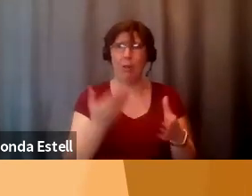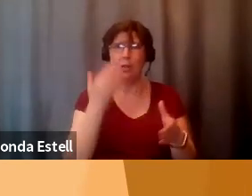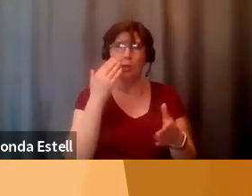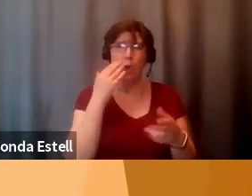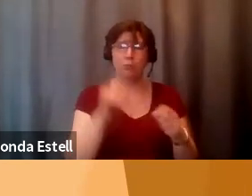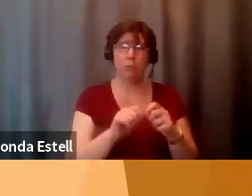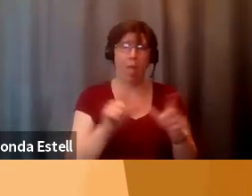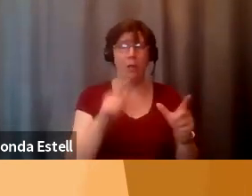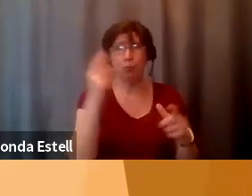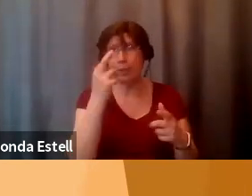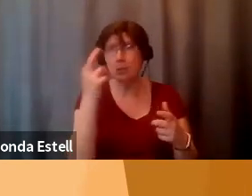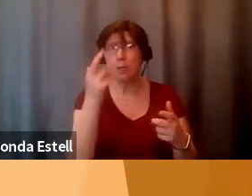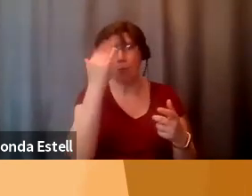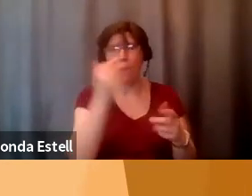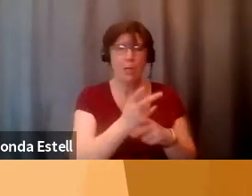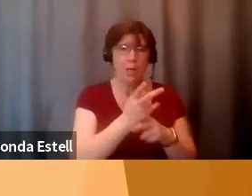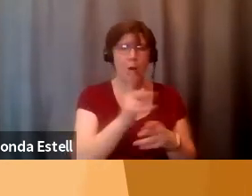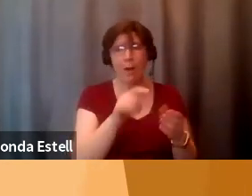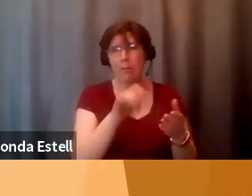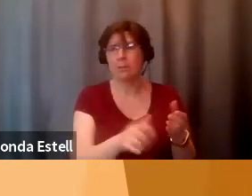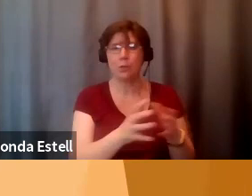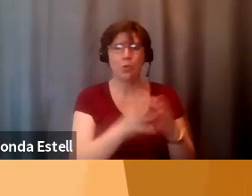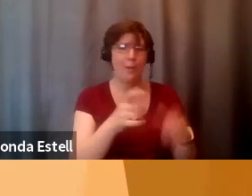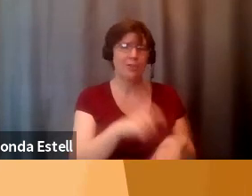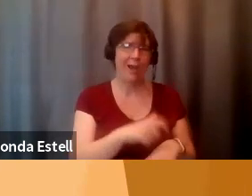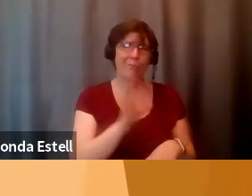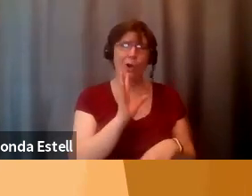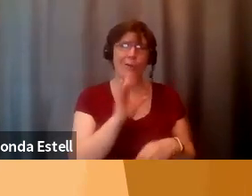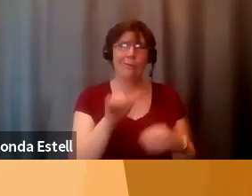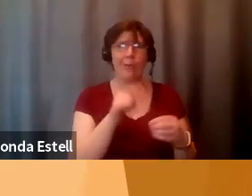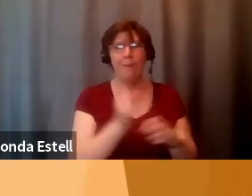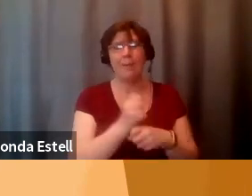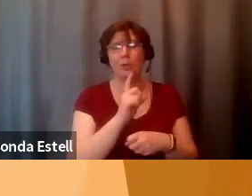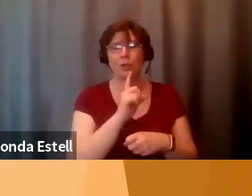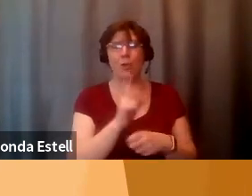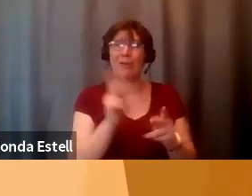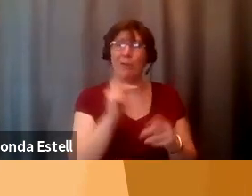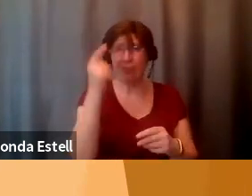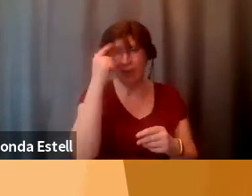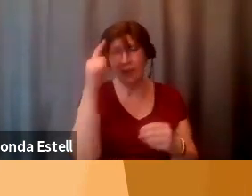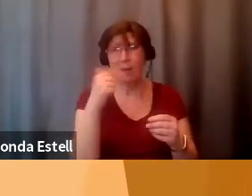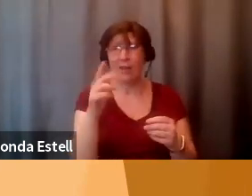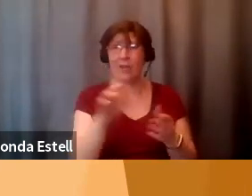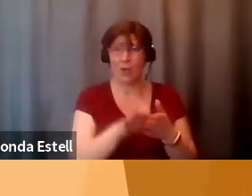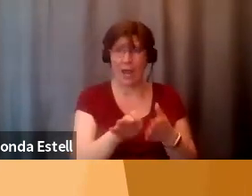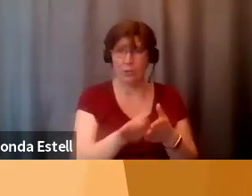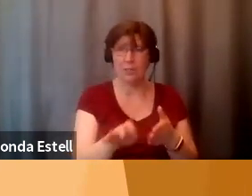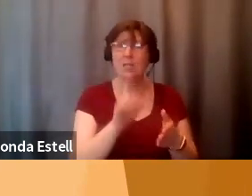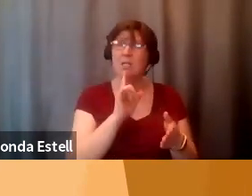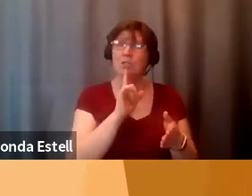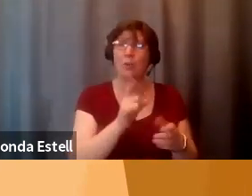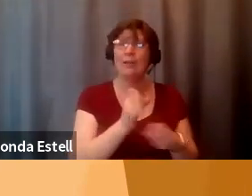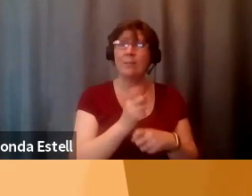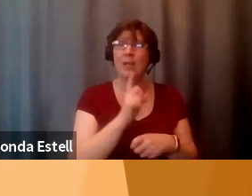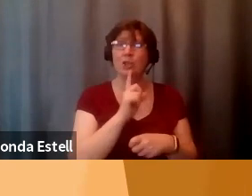slide, the reason we care about this and spend so much time talking about it and making sure people think about and making sure they're counted is really to make